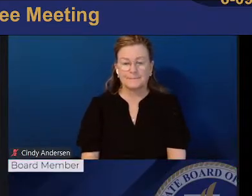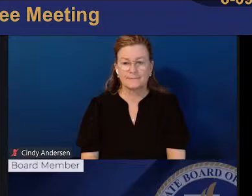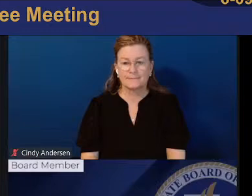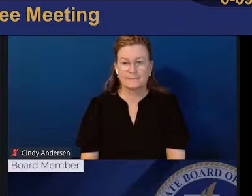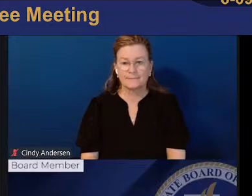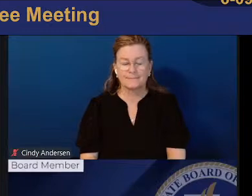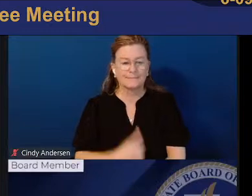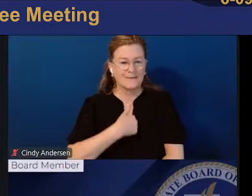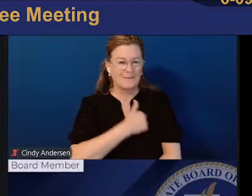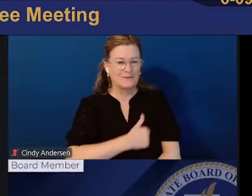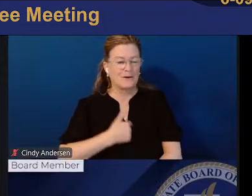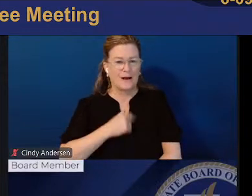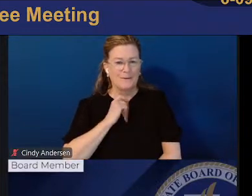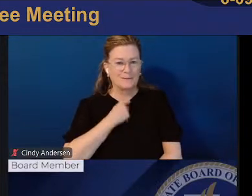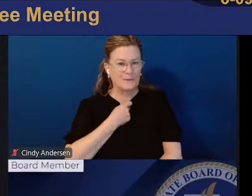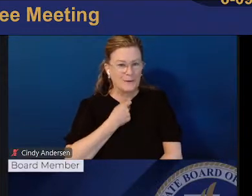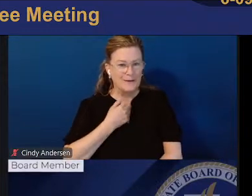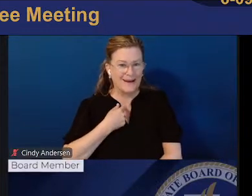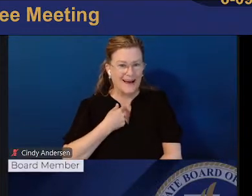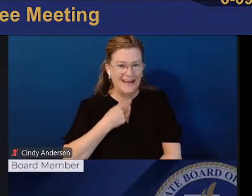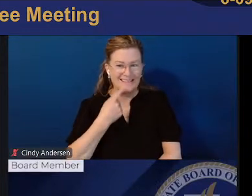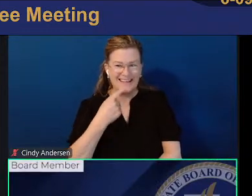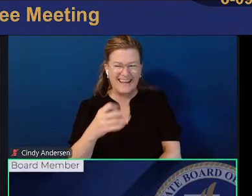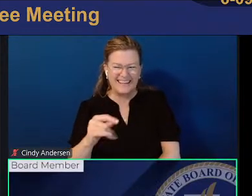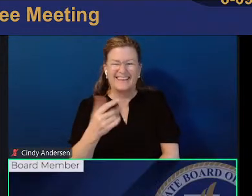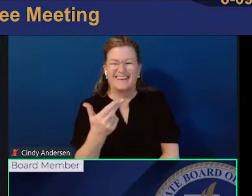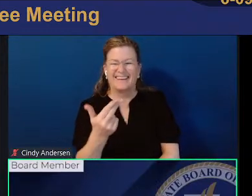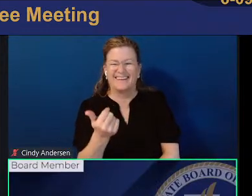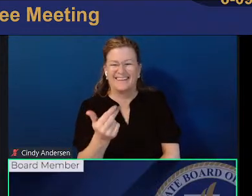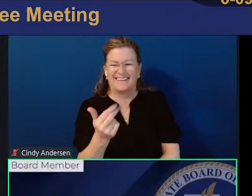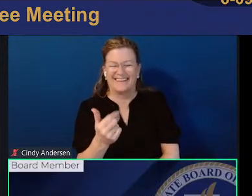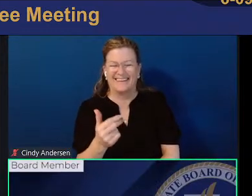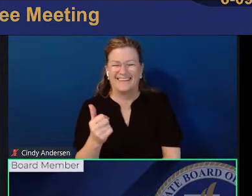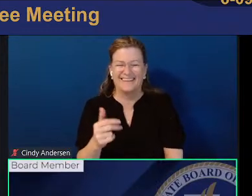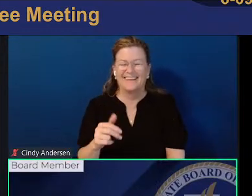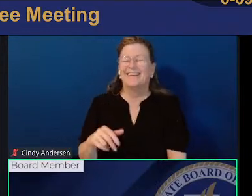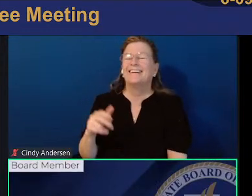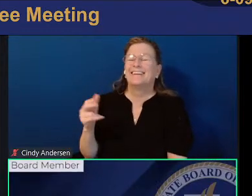I'm sorry, I was on mute and I stated it. Oh, I'm sorry.